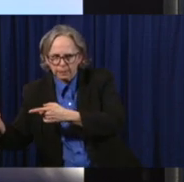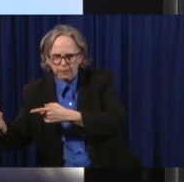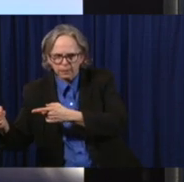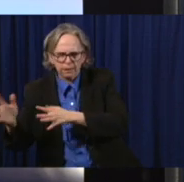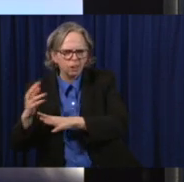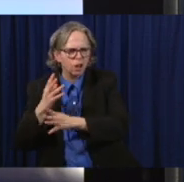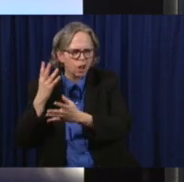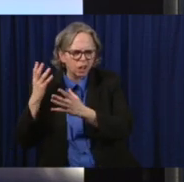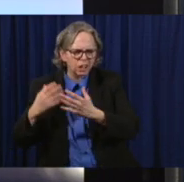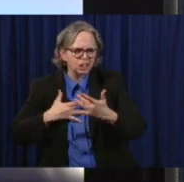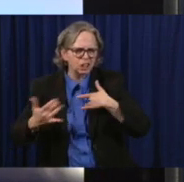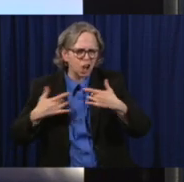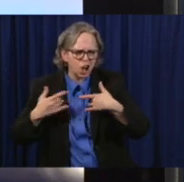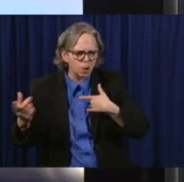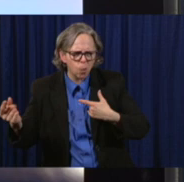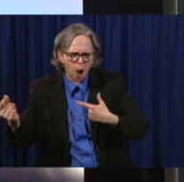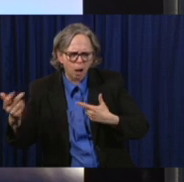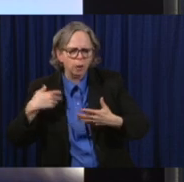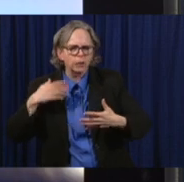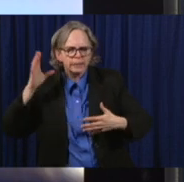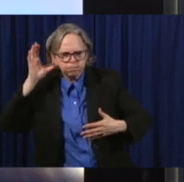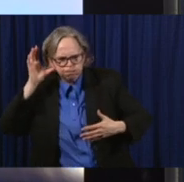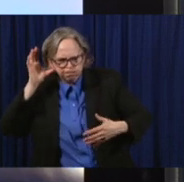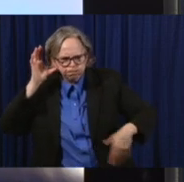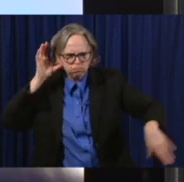ones and the residents themselves.